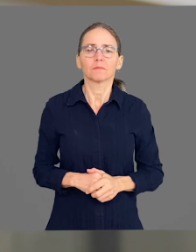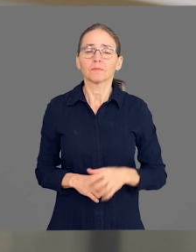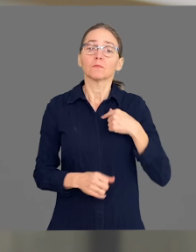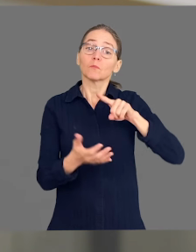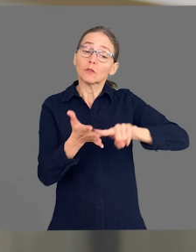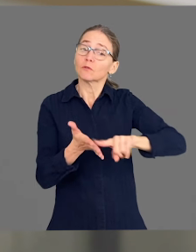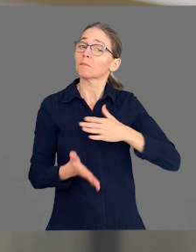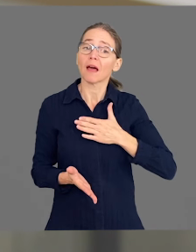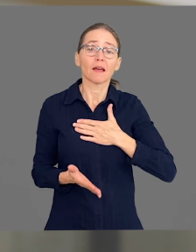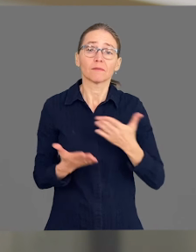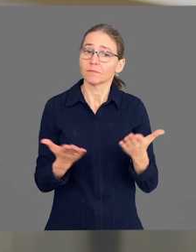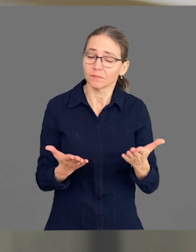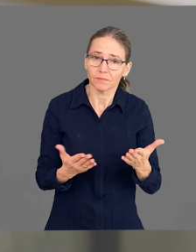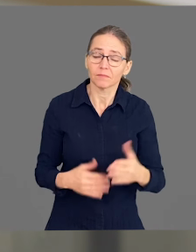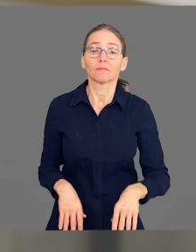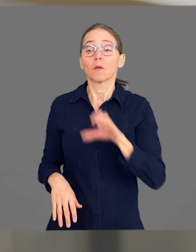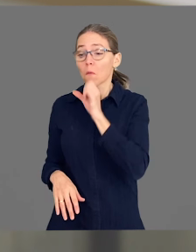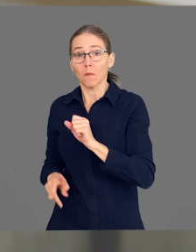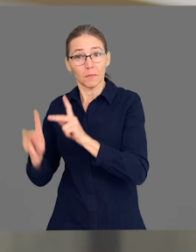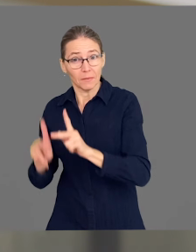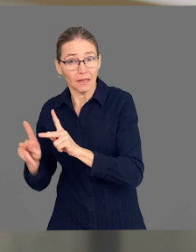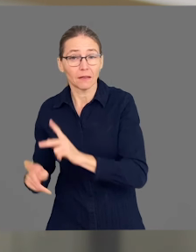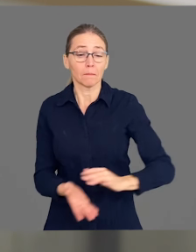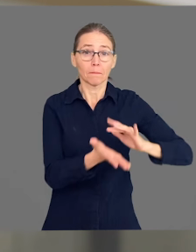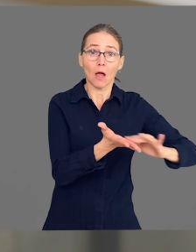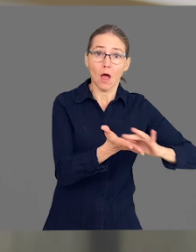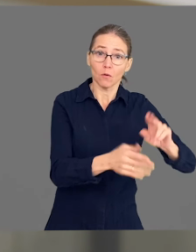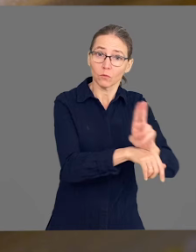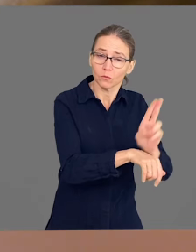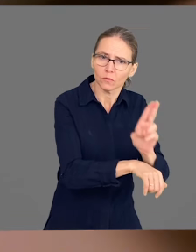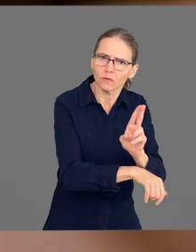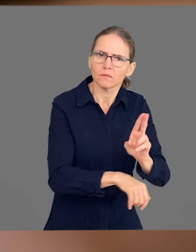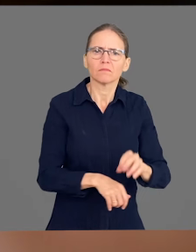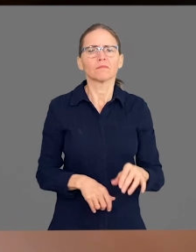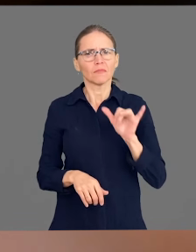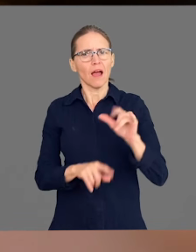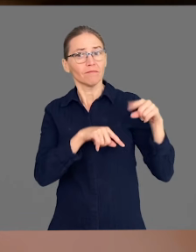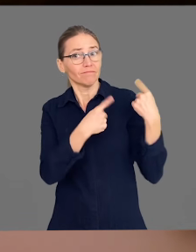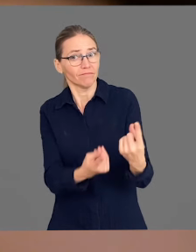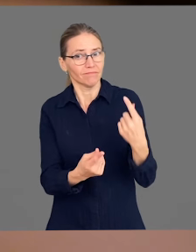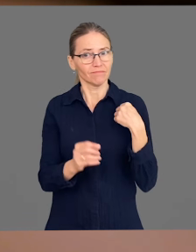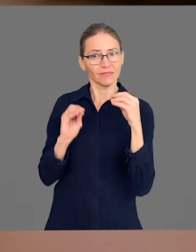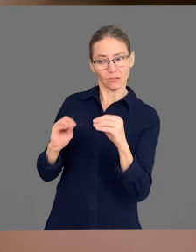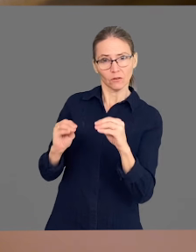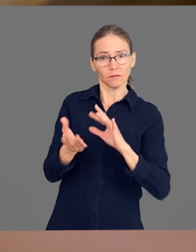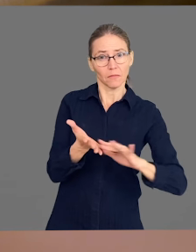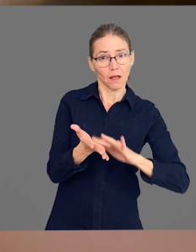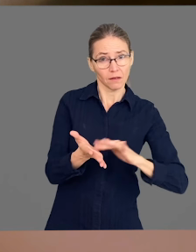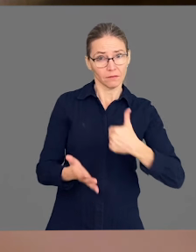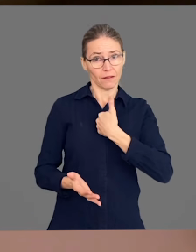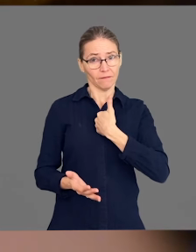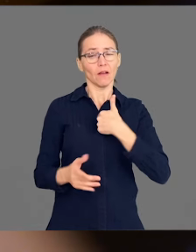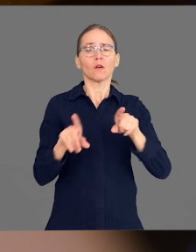aging stems both from my experience as a clinician teaching braille and from my own experience as someone who has used